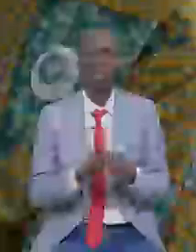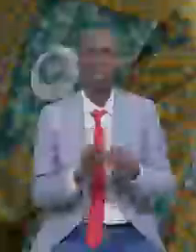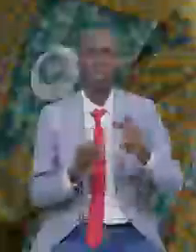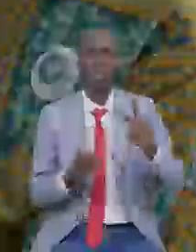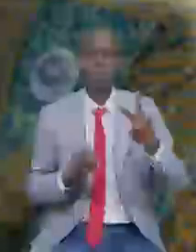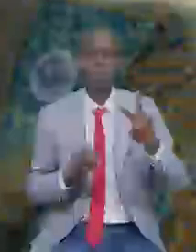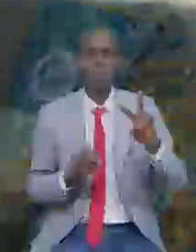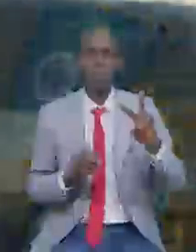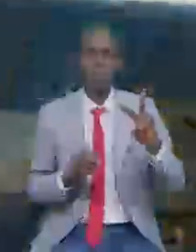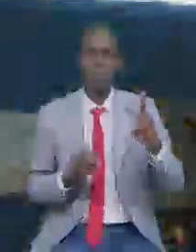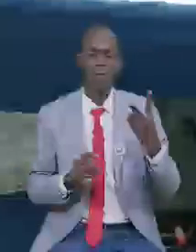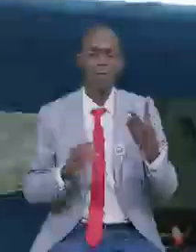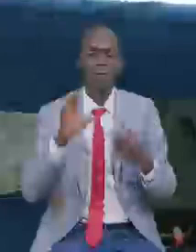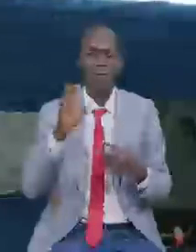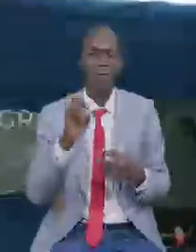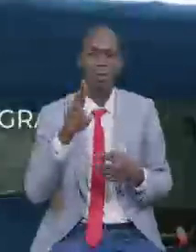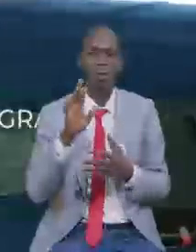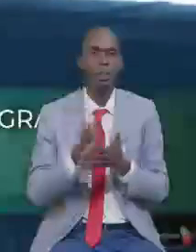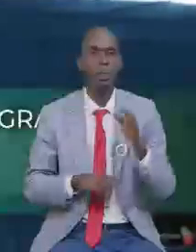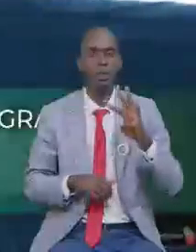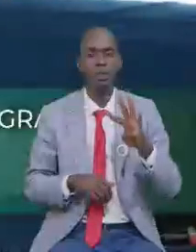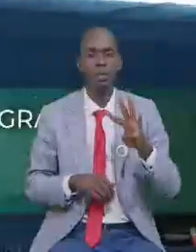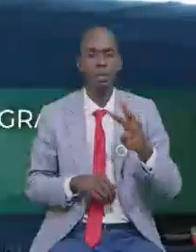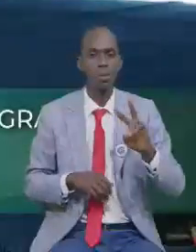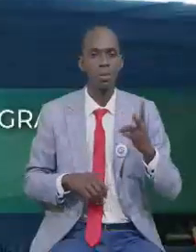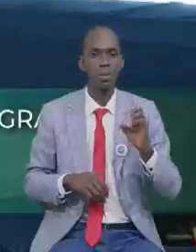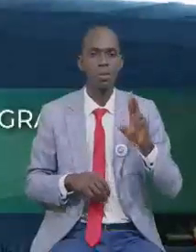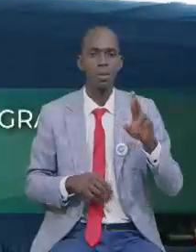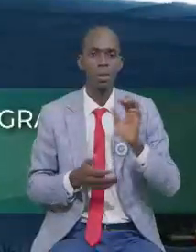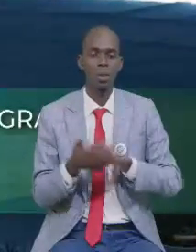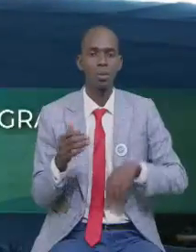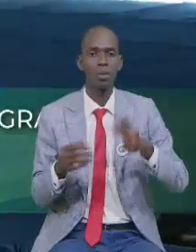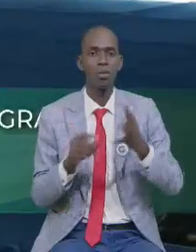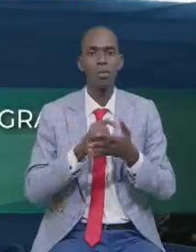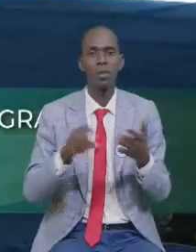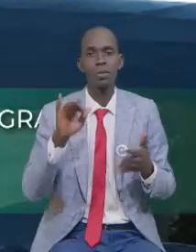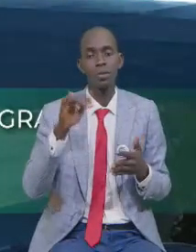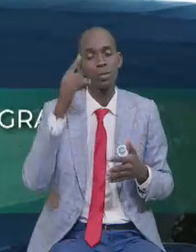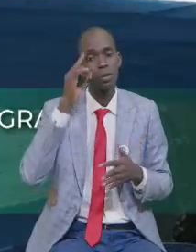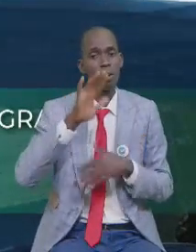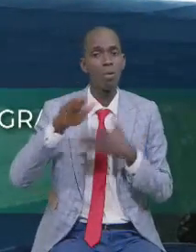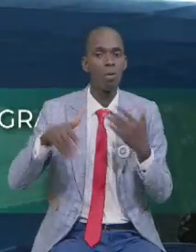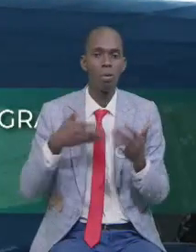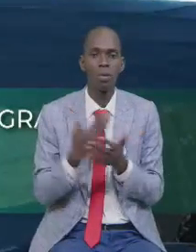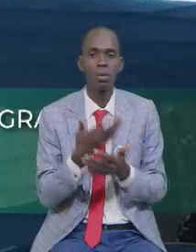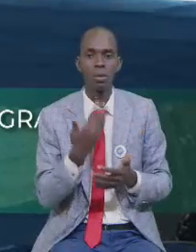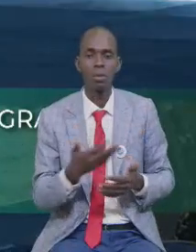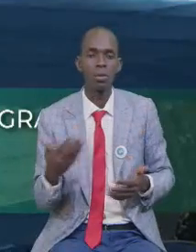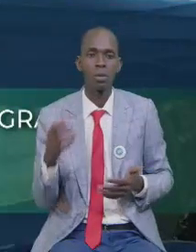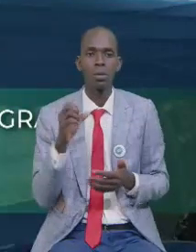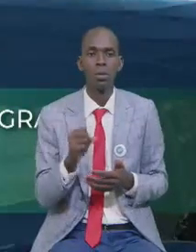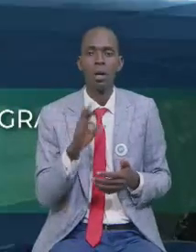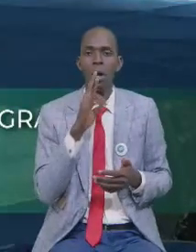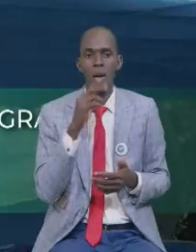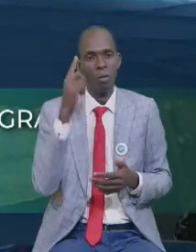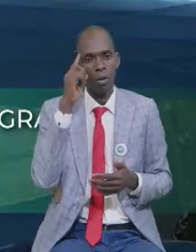In second Corinthians chapter 4, we're looking at verse 15. For all things are for your